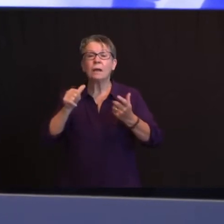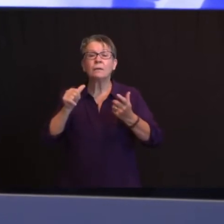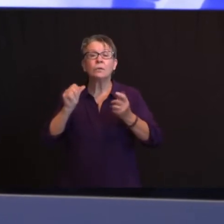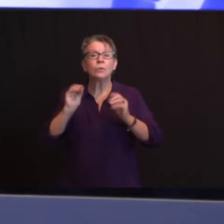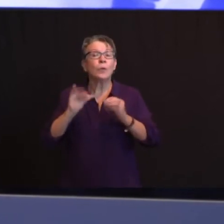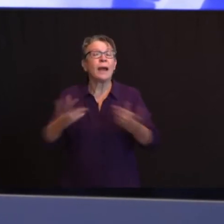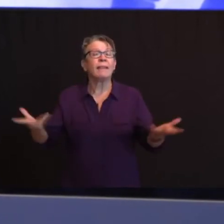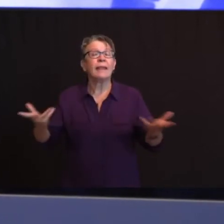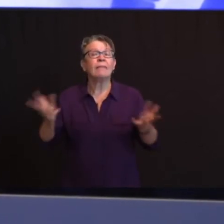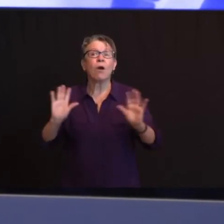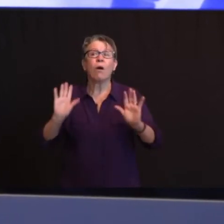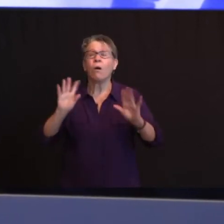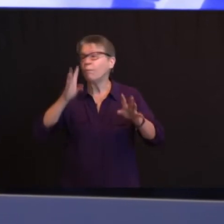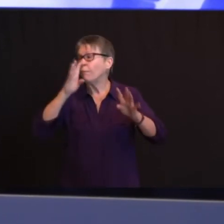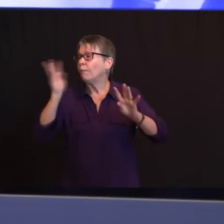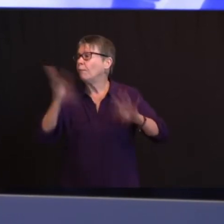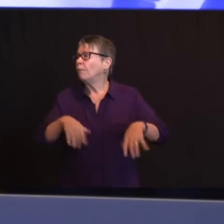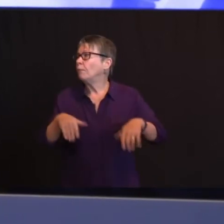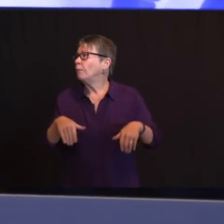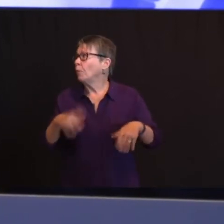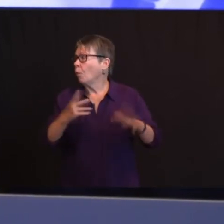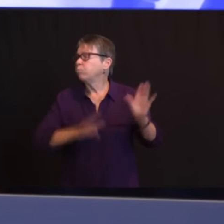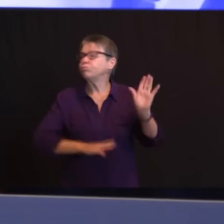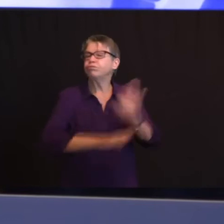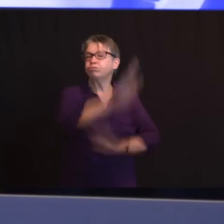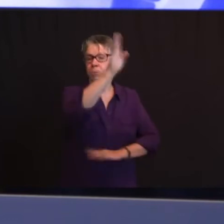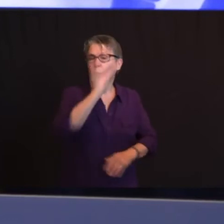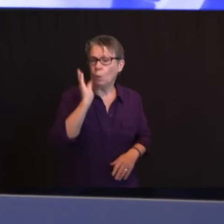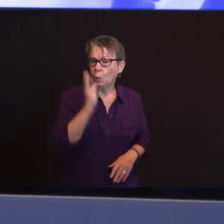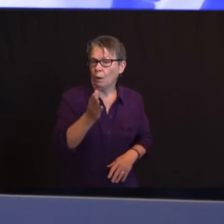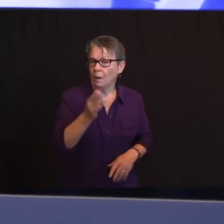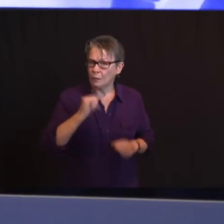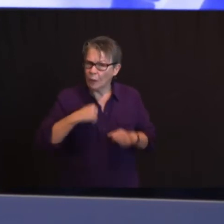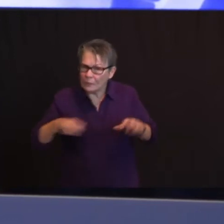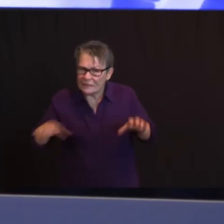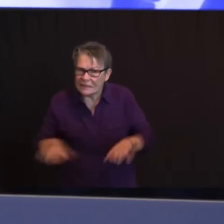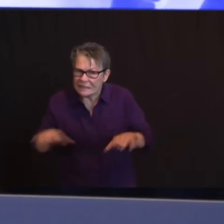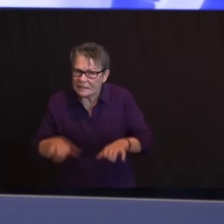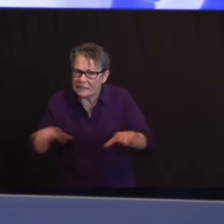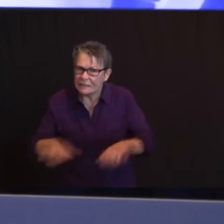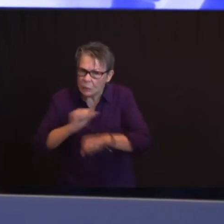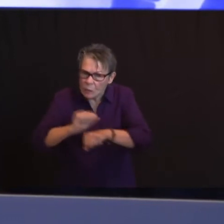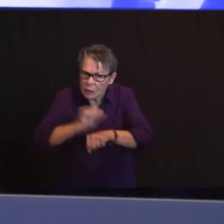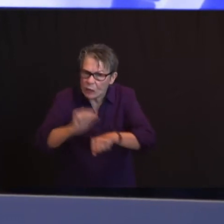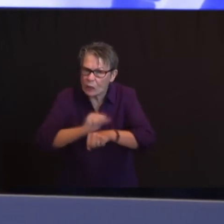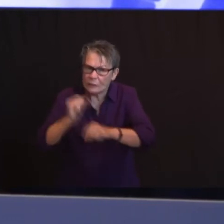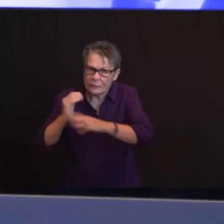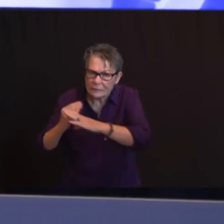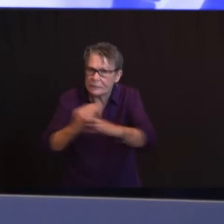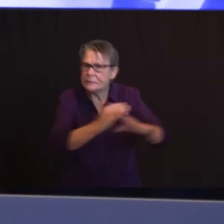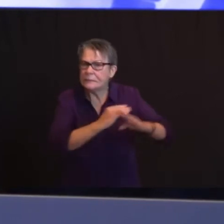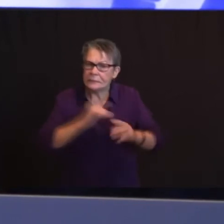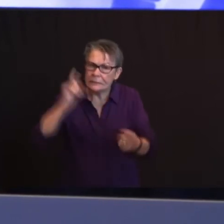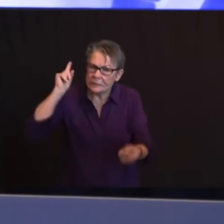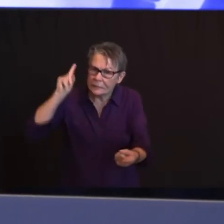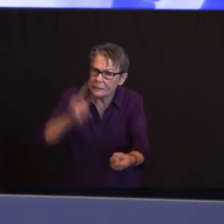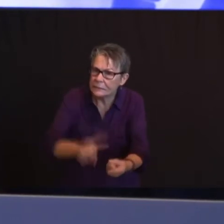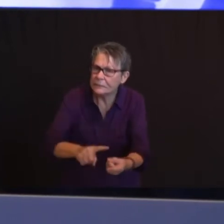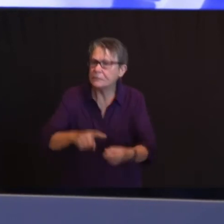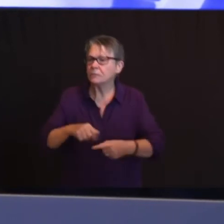bring that curve down in March and April, and the predictive modeling showed this, that if